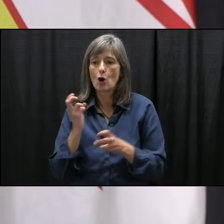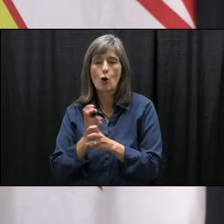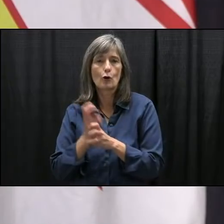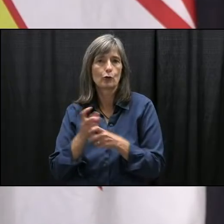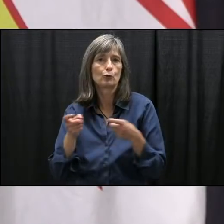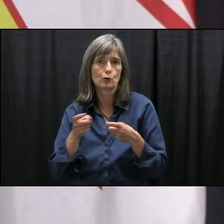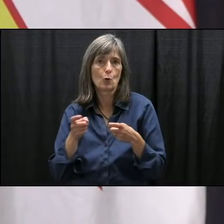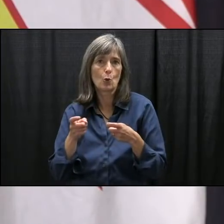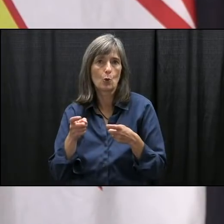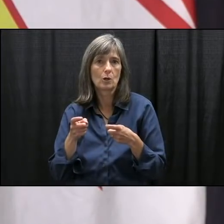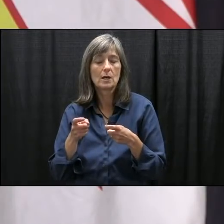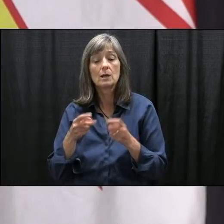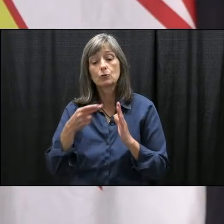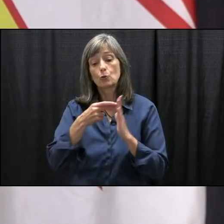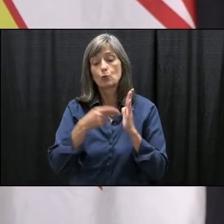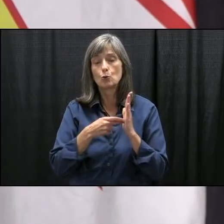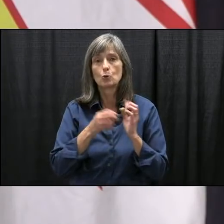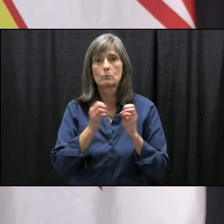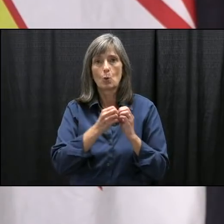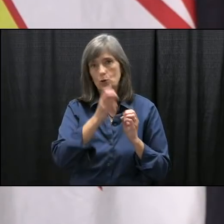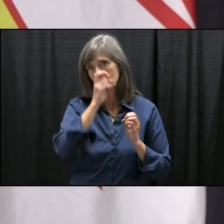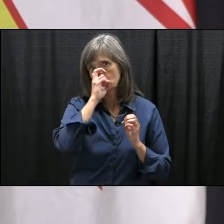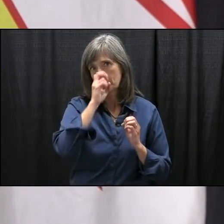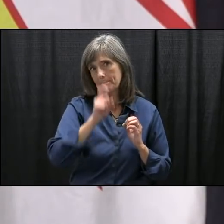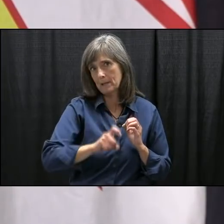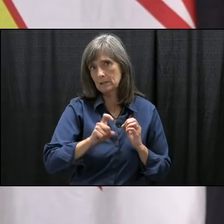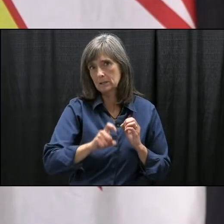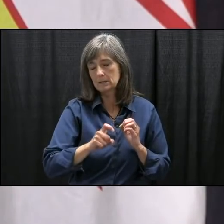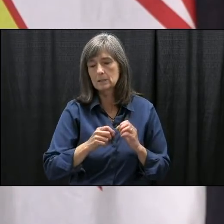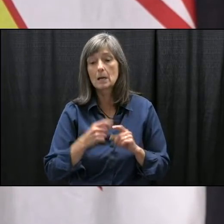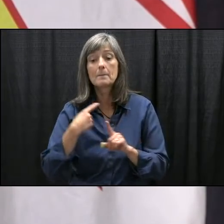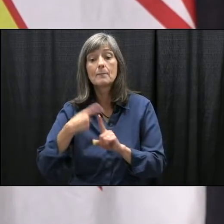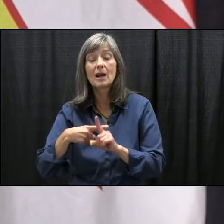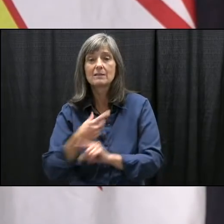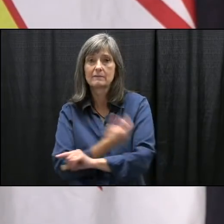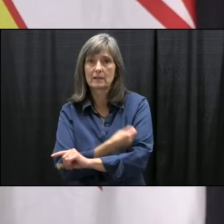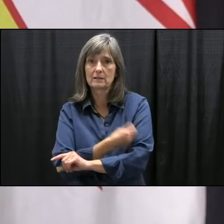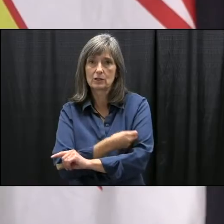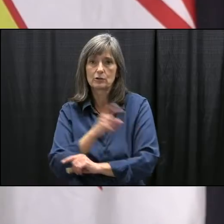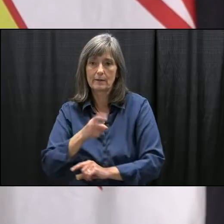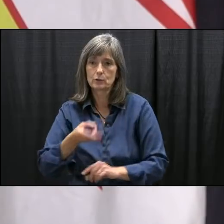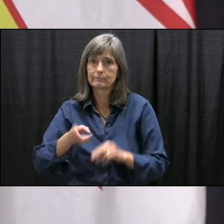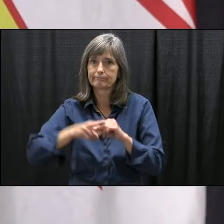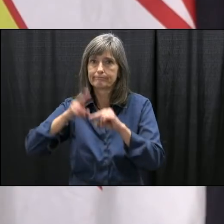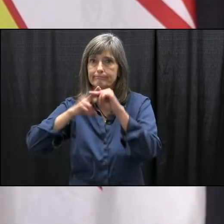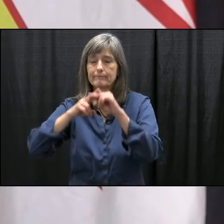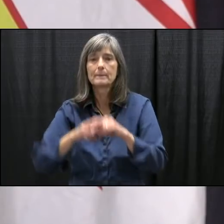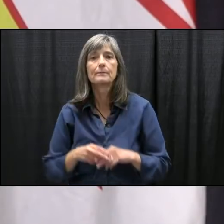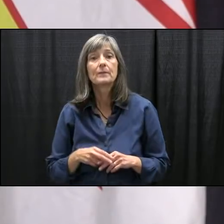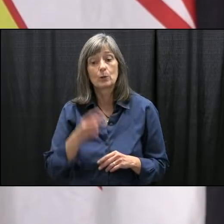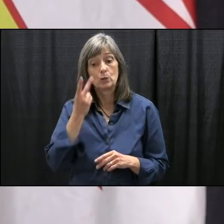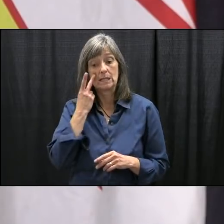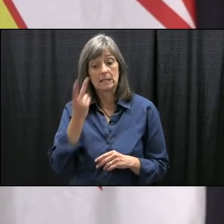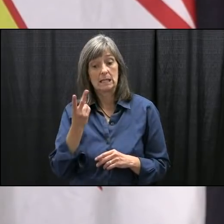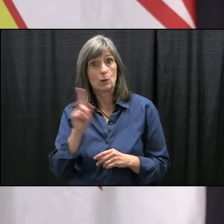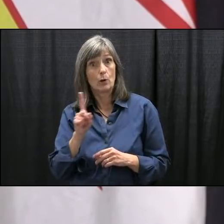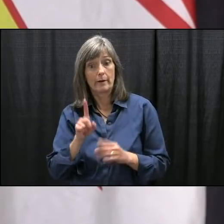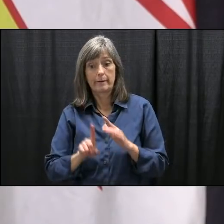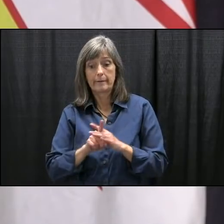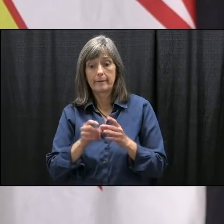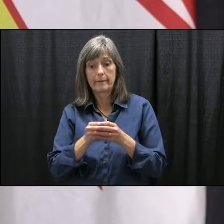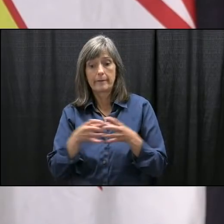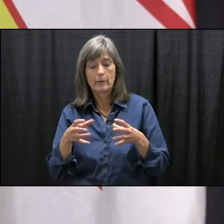measures, and as well in terms of our vaccination rates. So if you look at the outbreaks that we've had, they've been challenging.